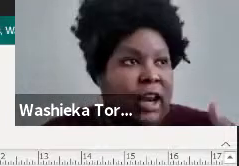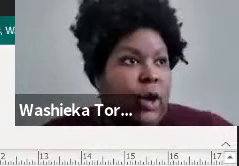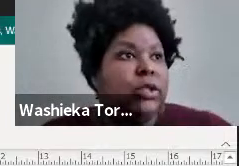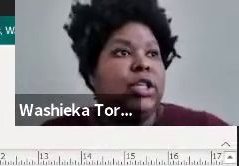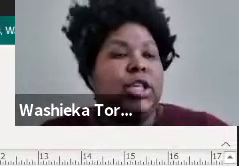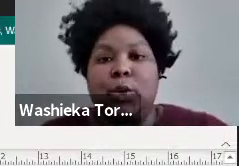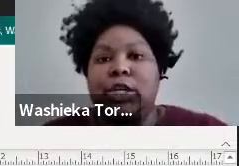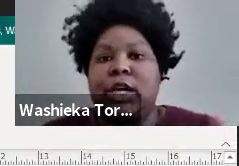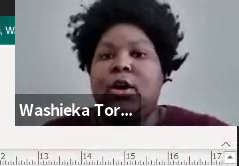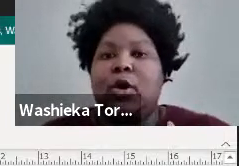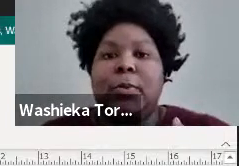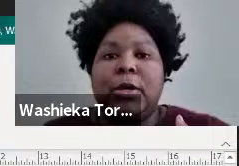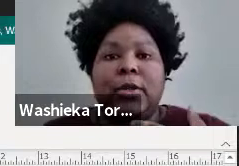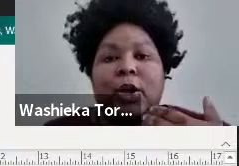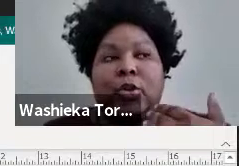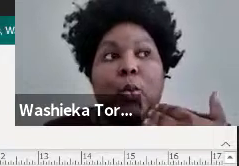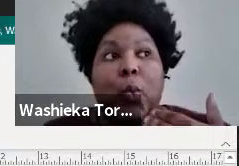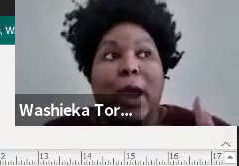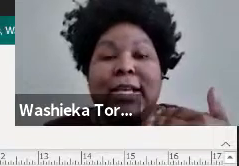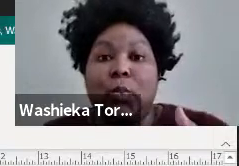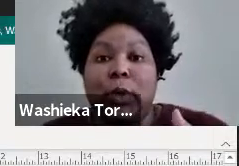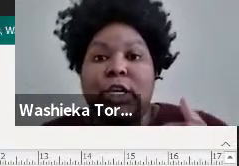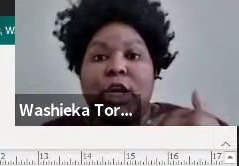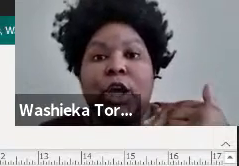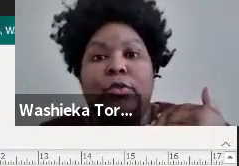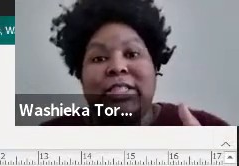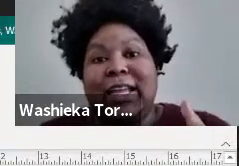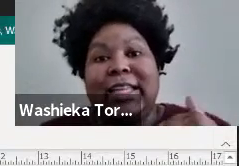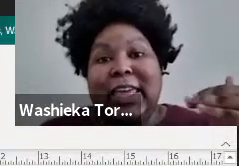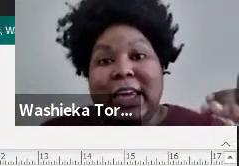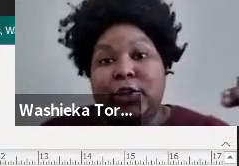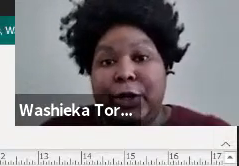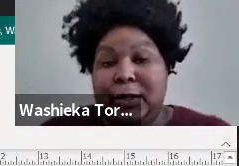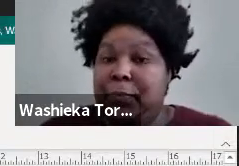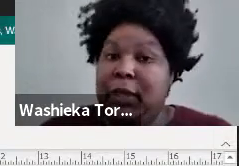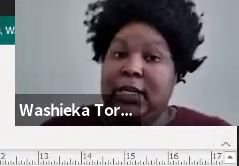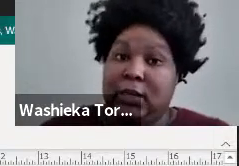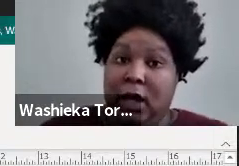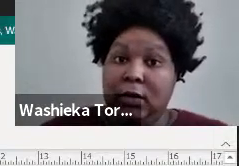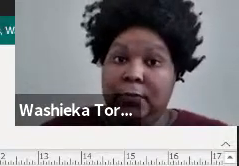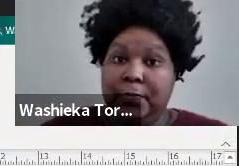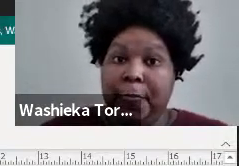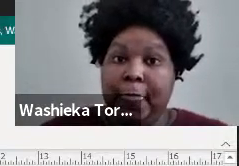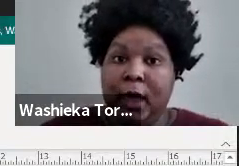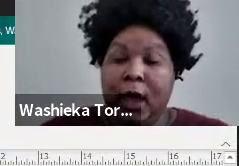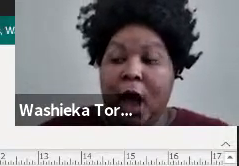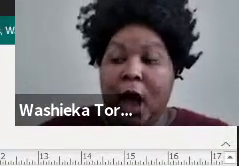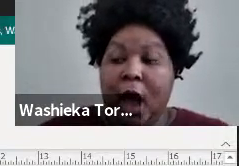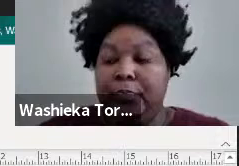it just kind of goes into the ocean, or the ways in which recycling is or isn't being done.